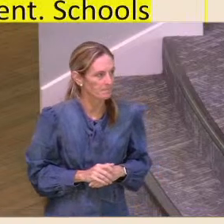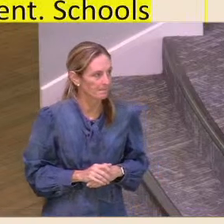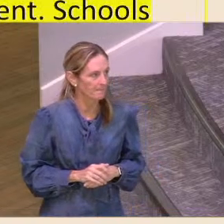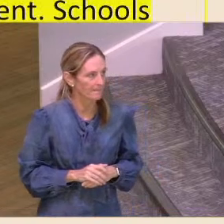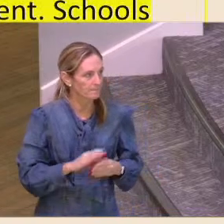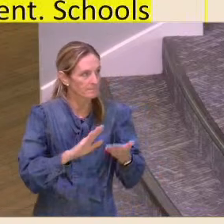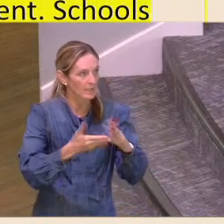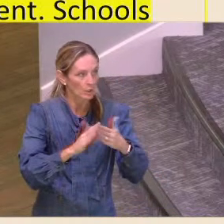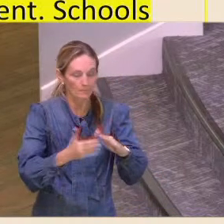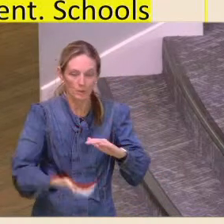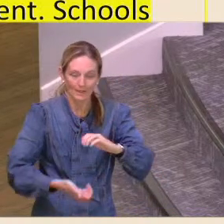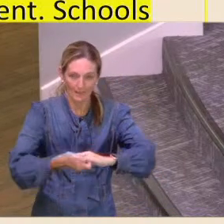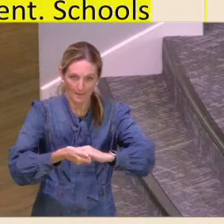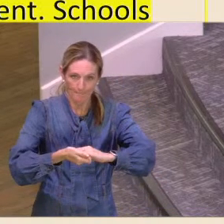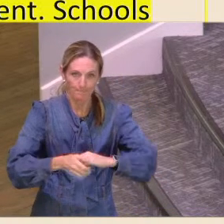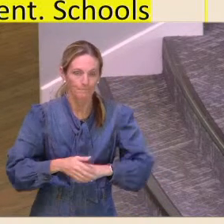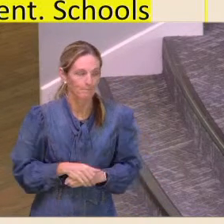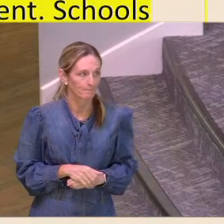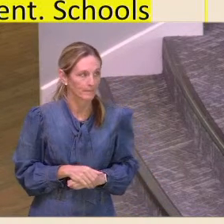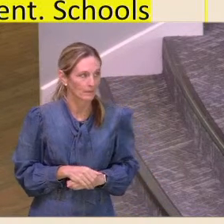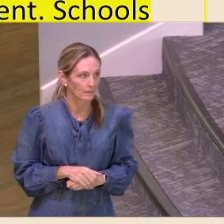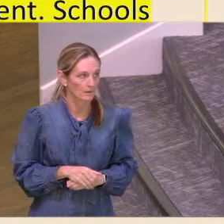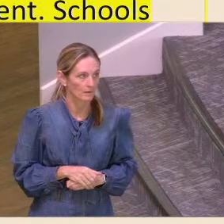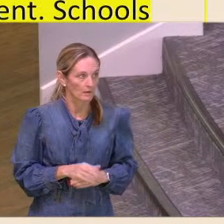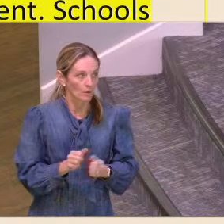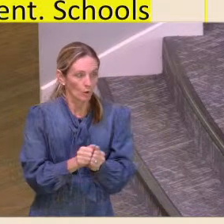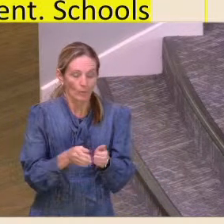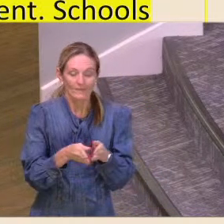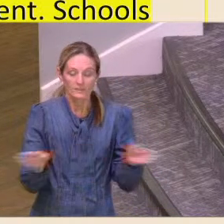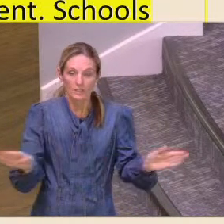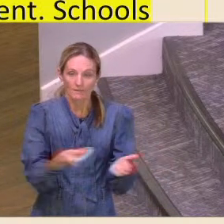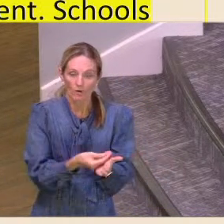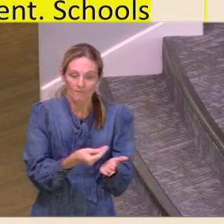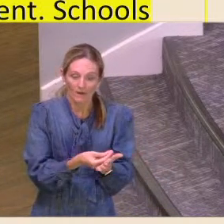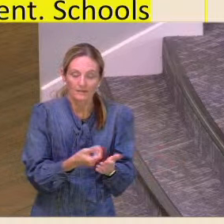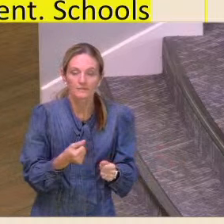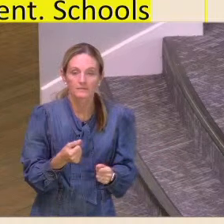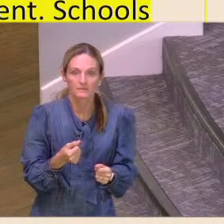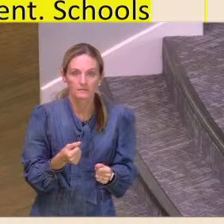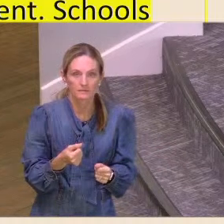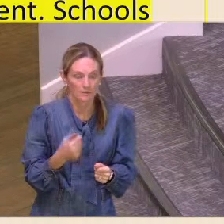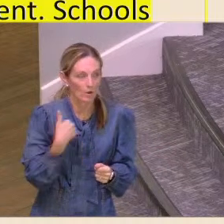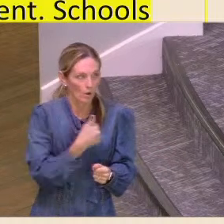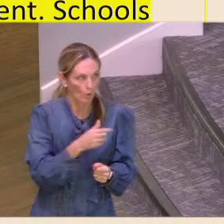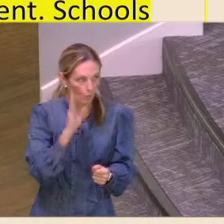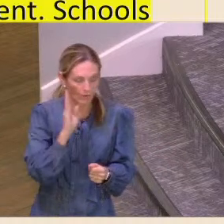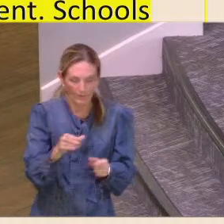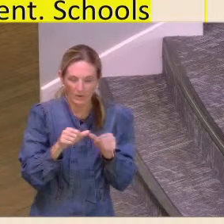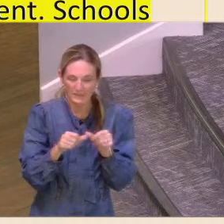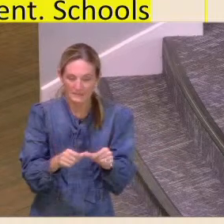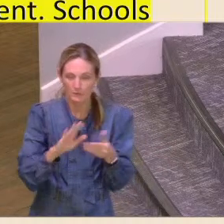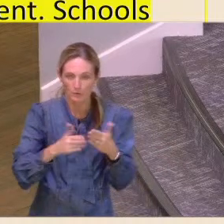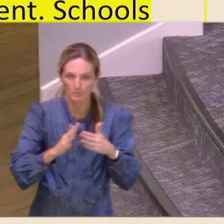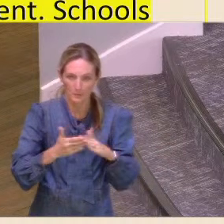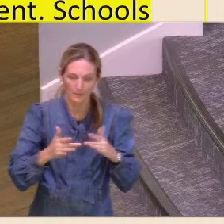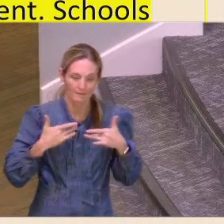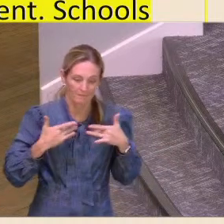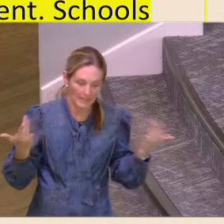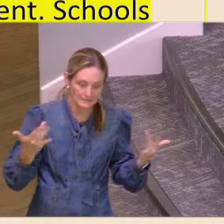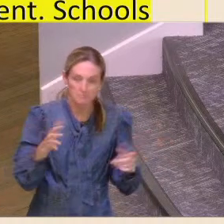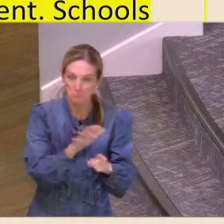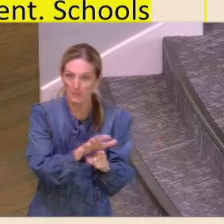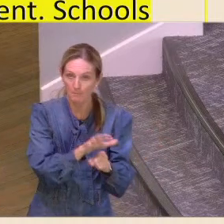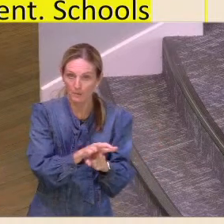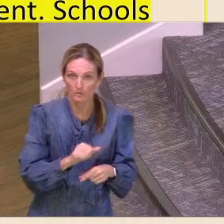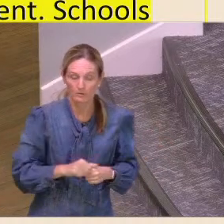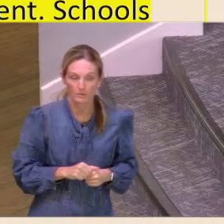Community collaboration. With general fund dollars, we're going to continue those community events. I think they were very popular